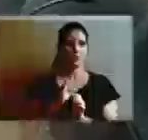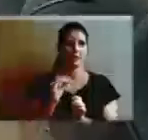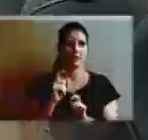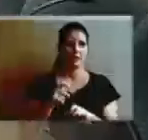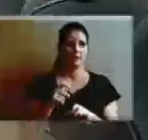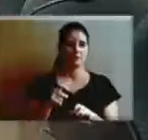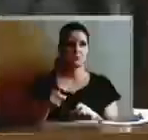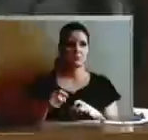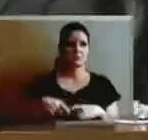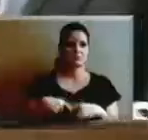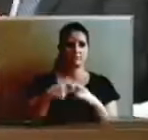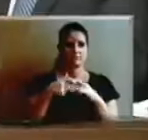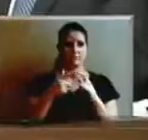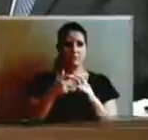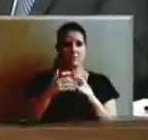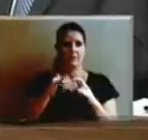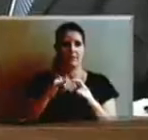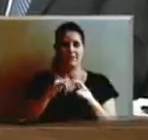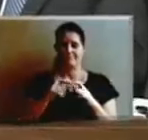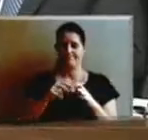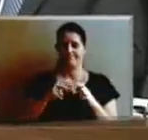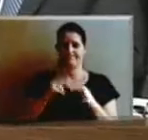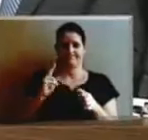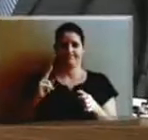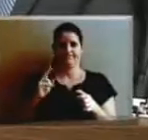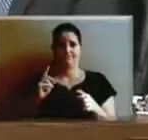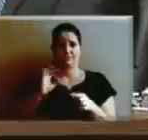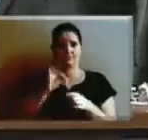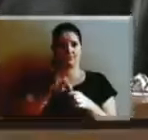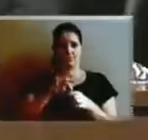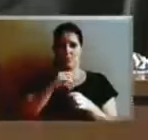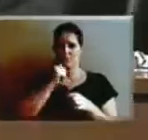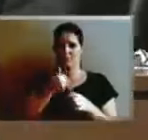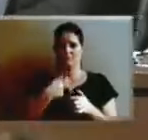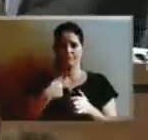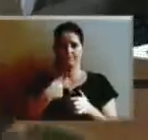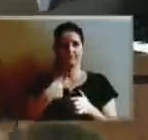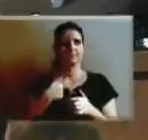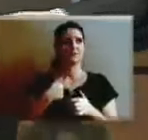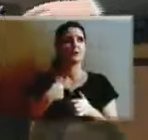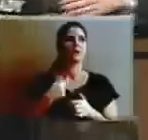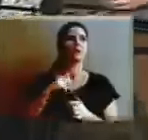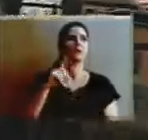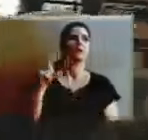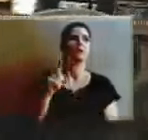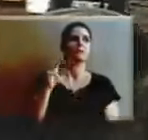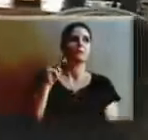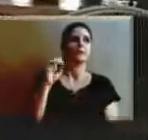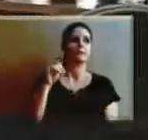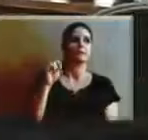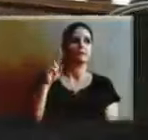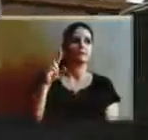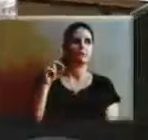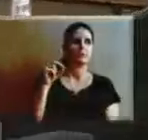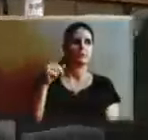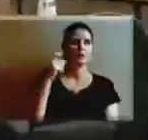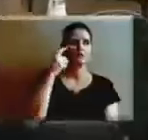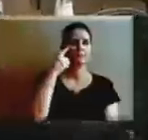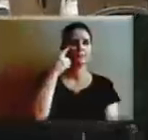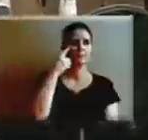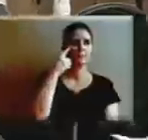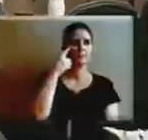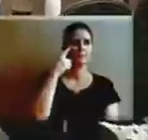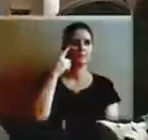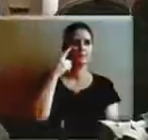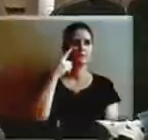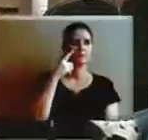next item is Q9, acceptance of funding from Louisville Metro Government for sponsorship of Neighborhood Place. Ms. Duncan?